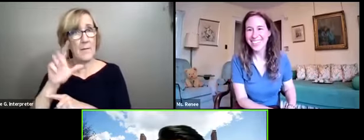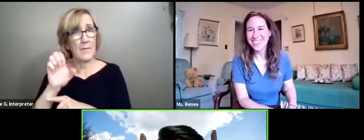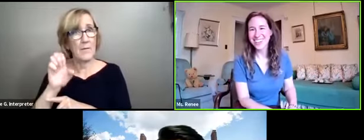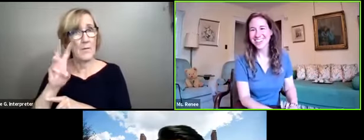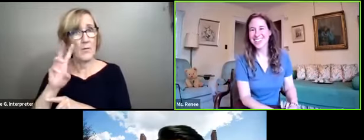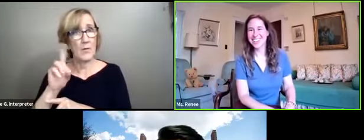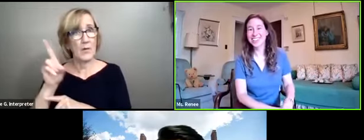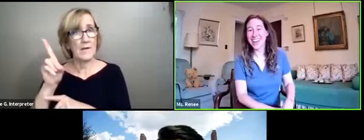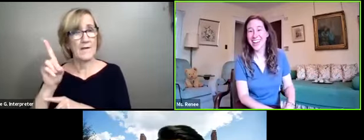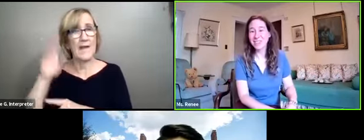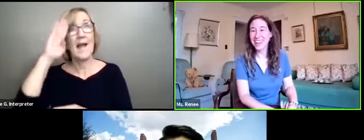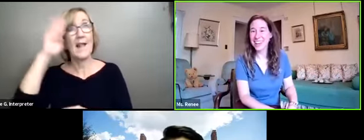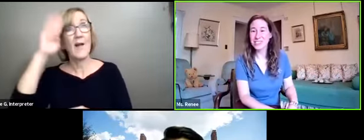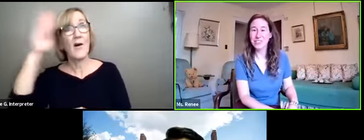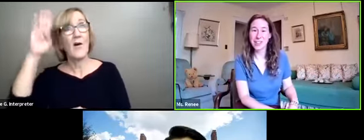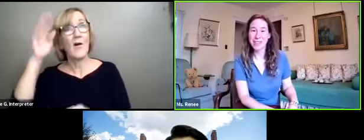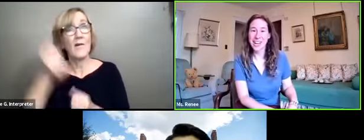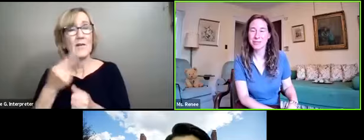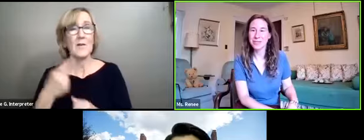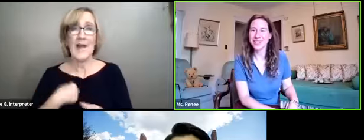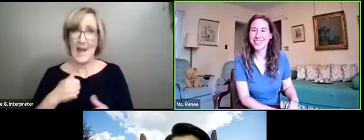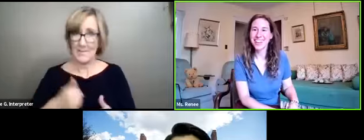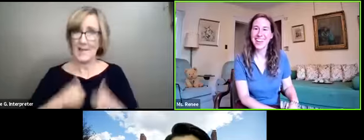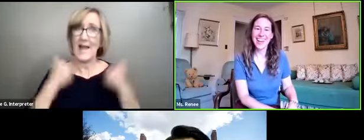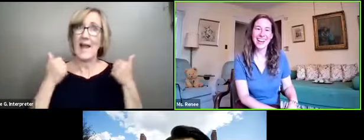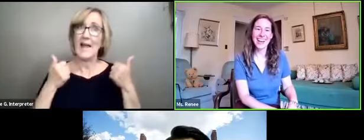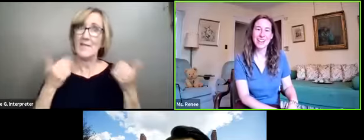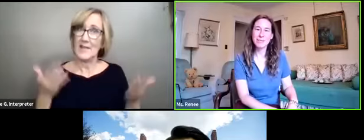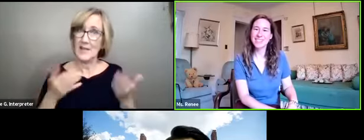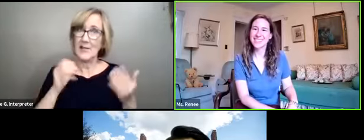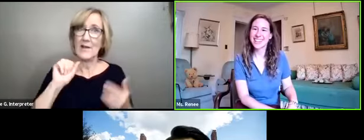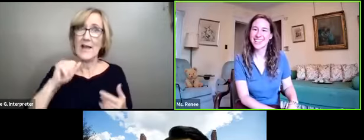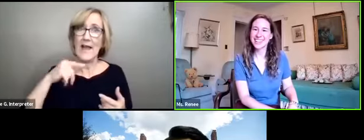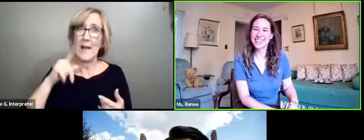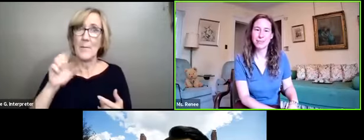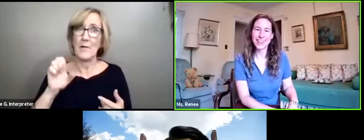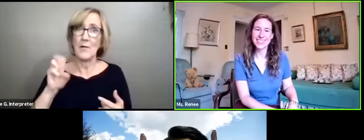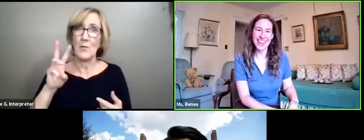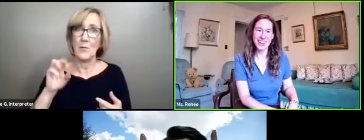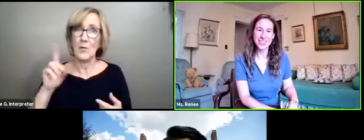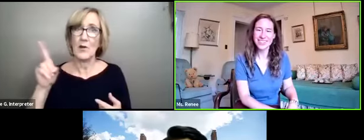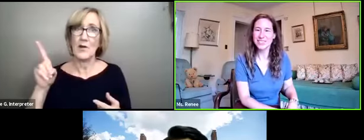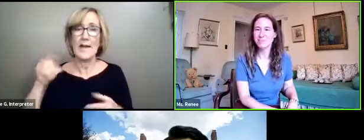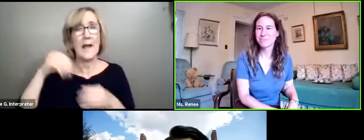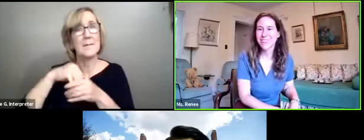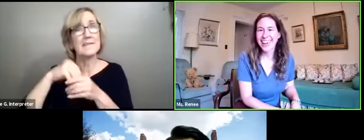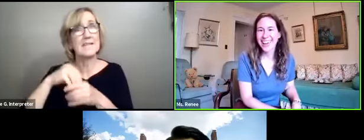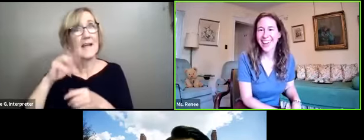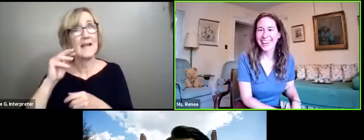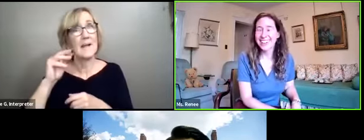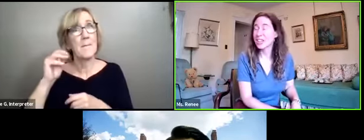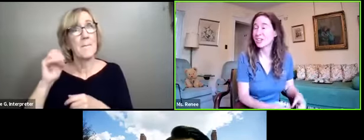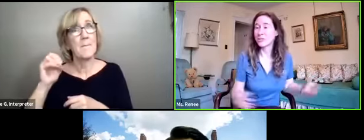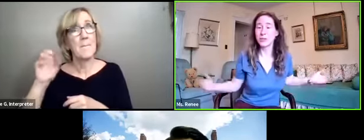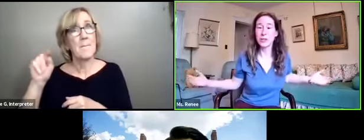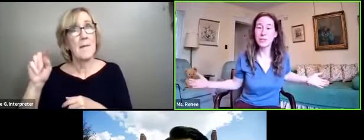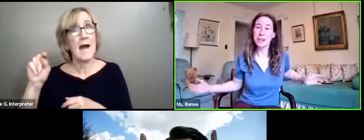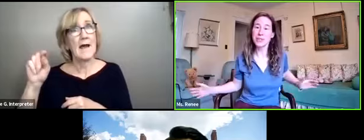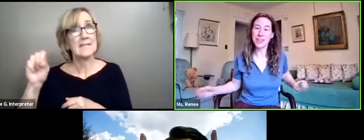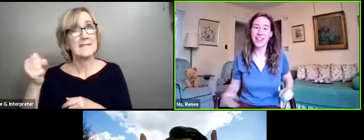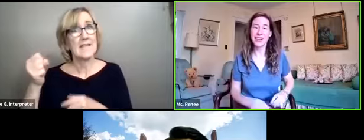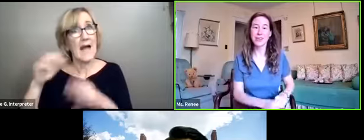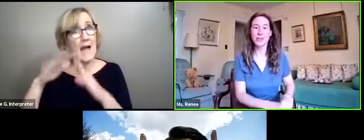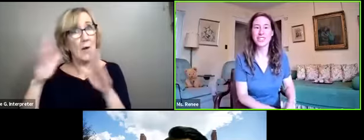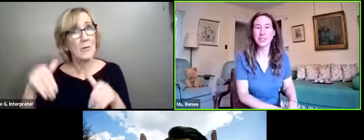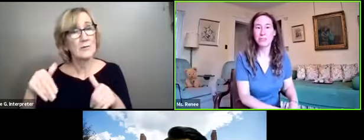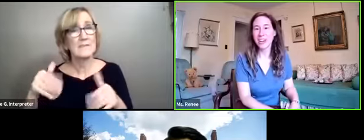Hi, everyone. Yep, I'm live from Applewood and I'm inside the Mott's house. And in the room that I'm in